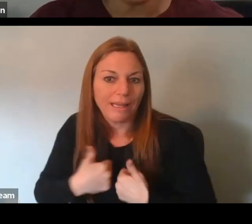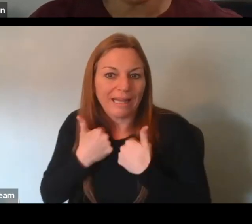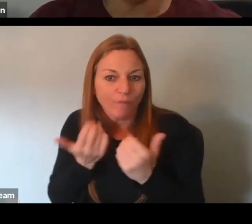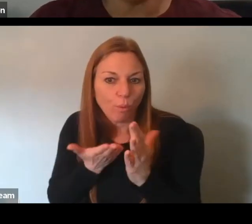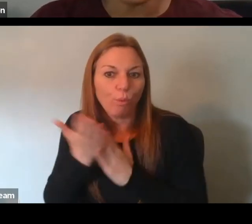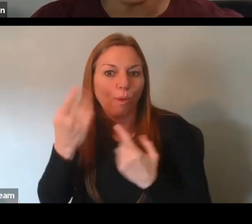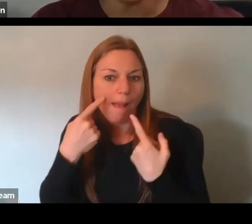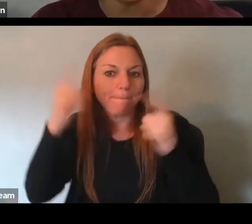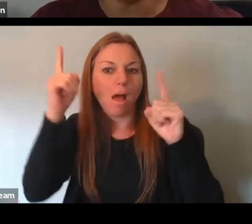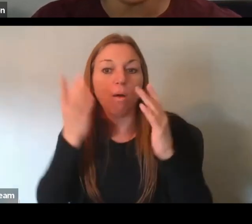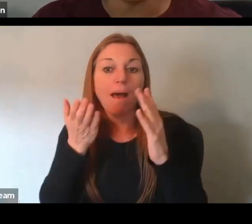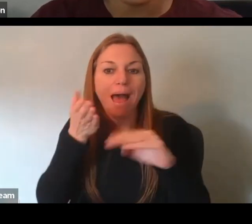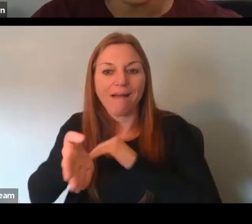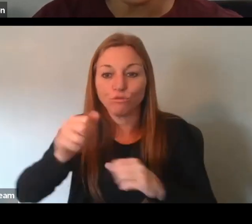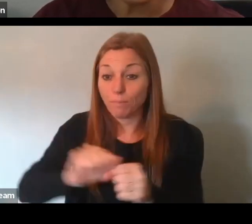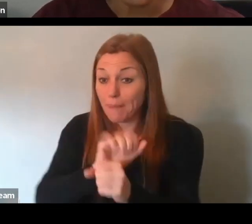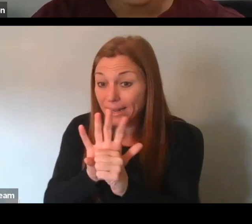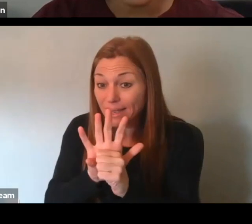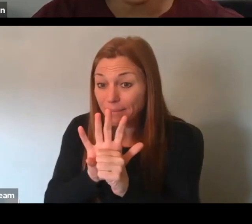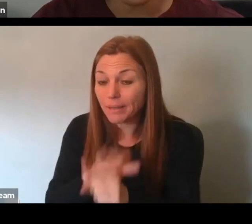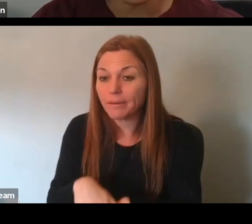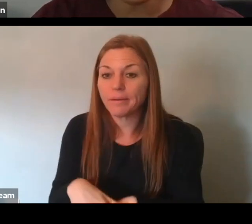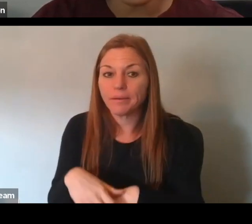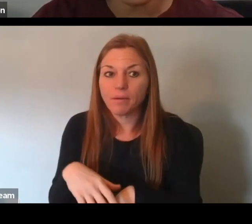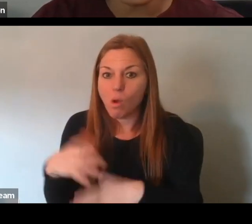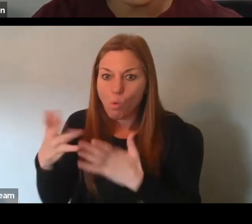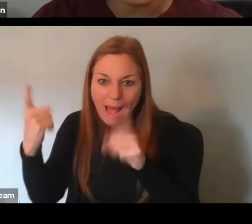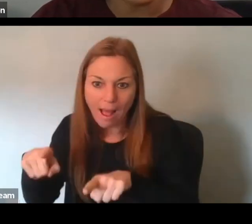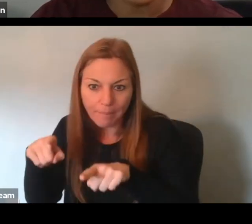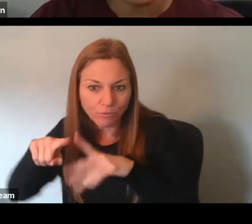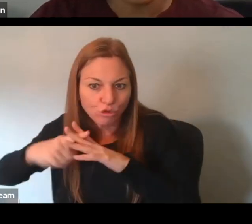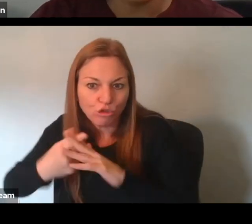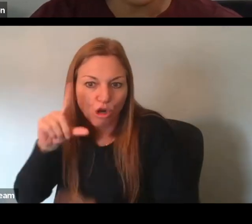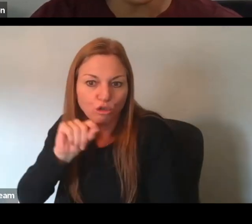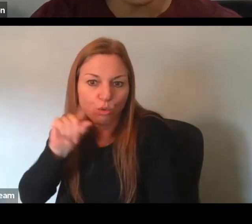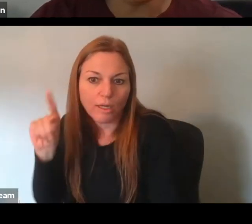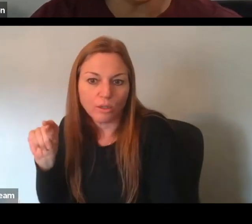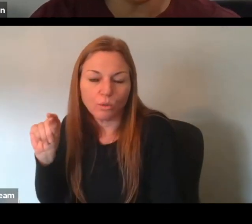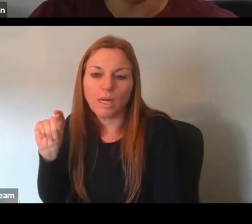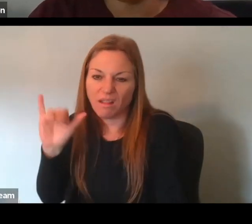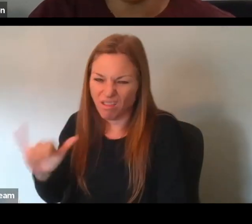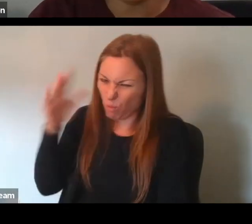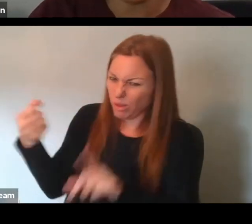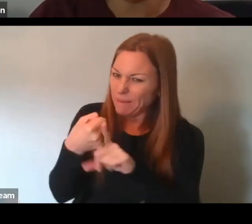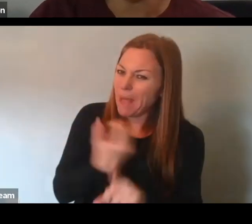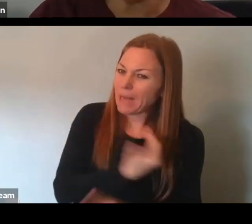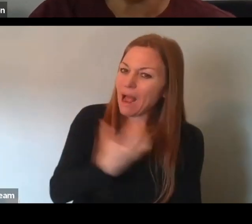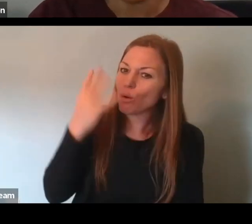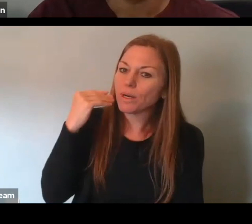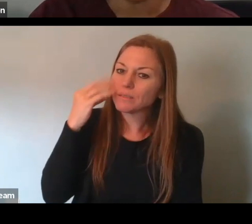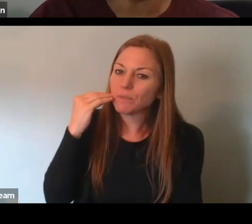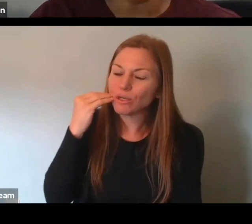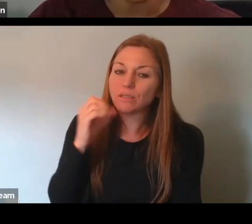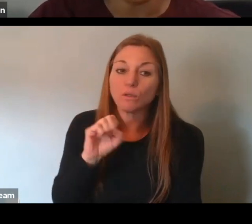has differences. And so the age and race right now has a very unique context compared to